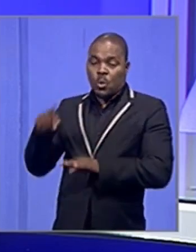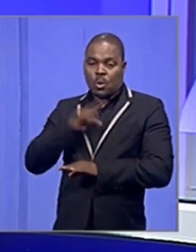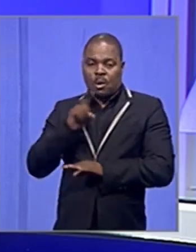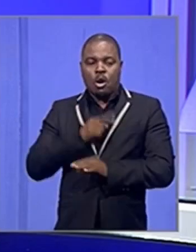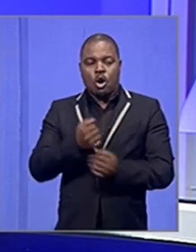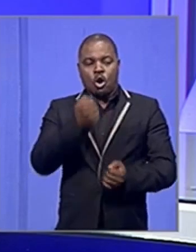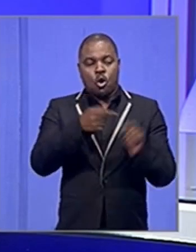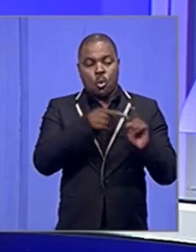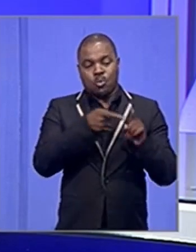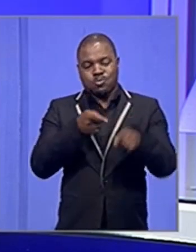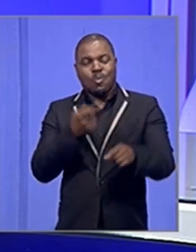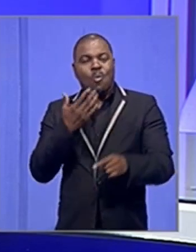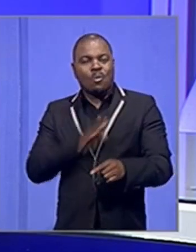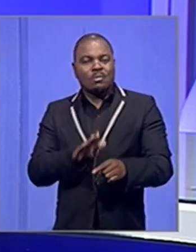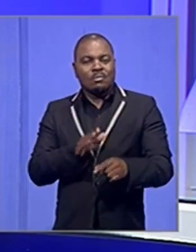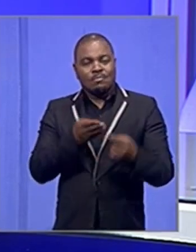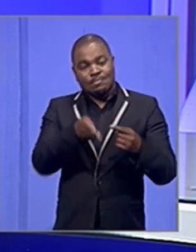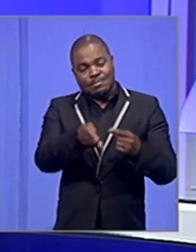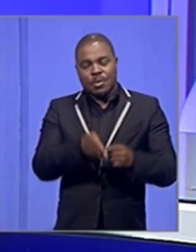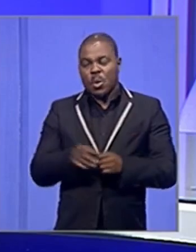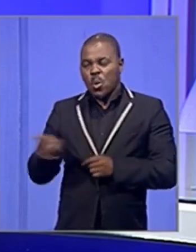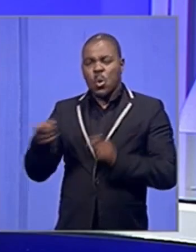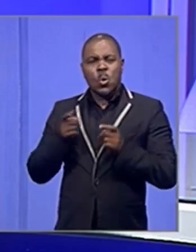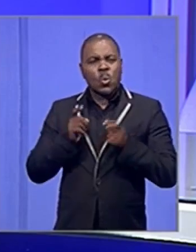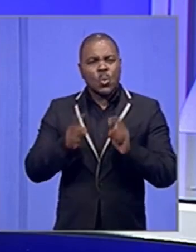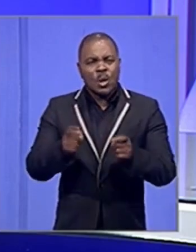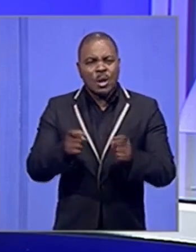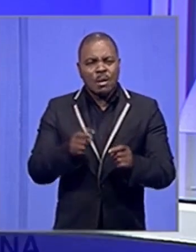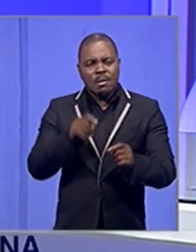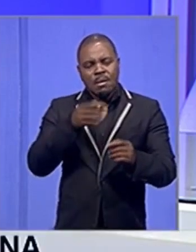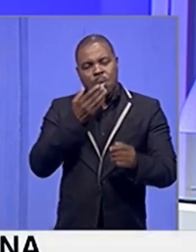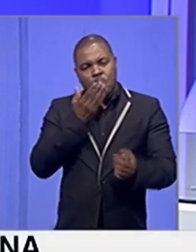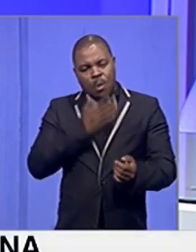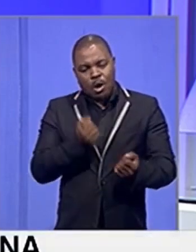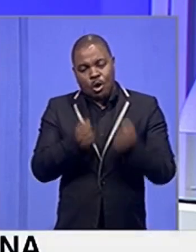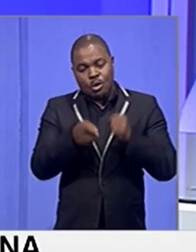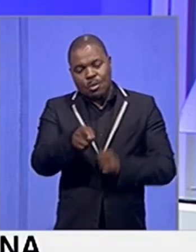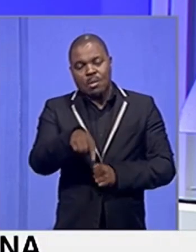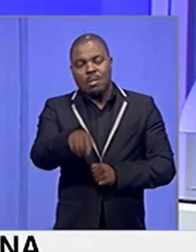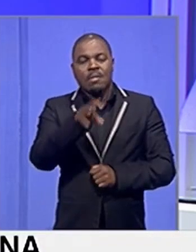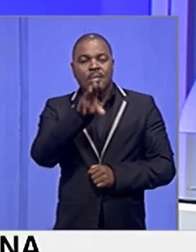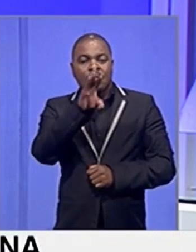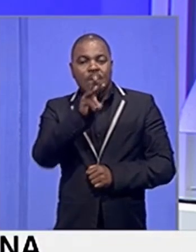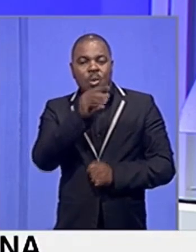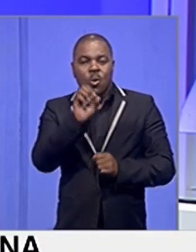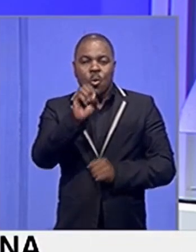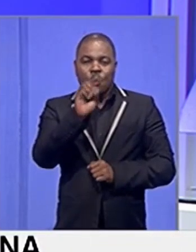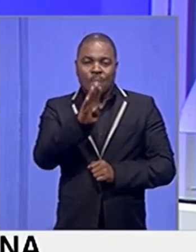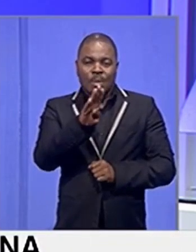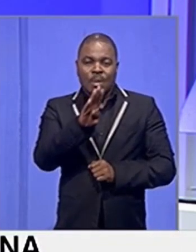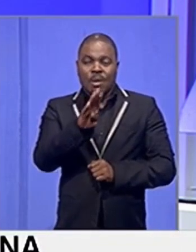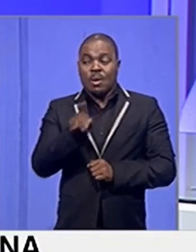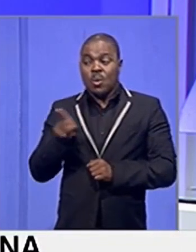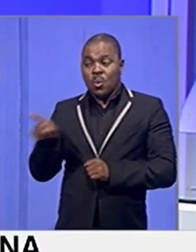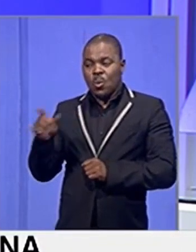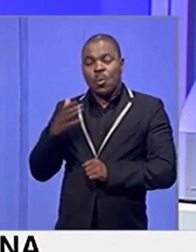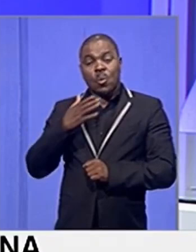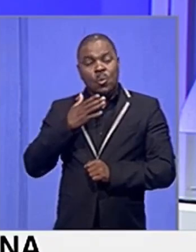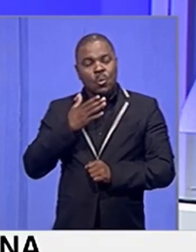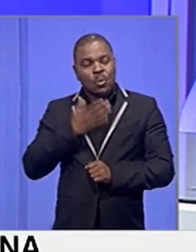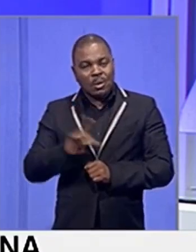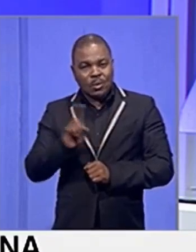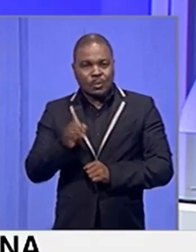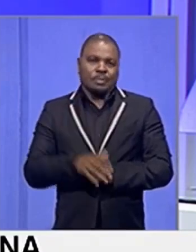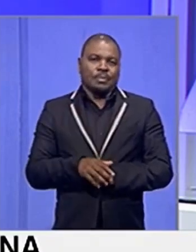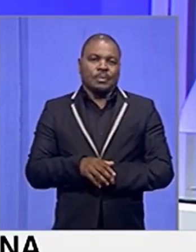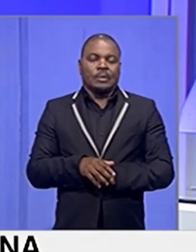ikarabela kgopelong ya gago ya tshoganetso ka labone kgorongtsheko kgolo ya Bloemfontein yeo go yona go